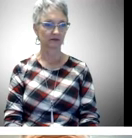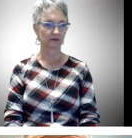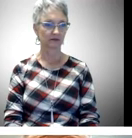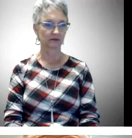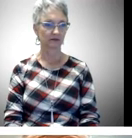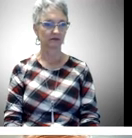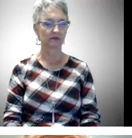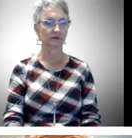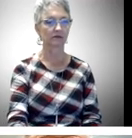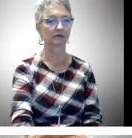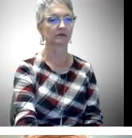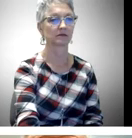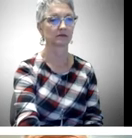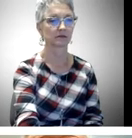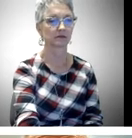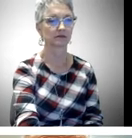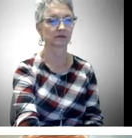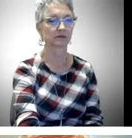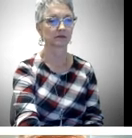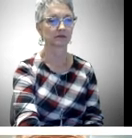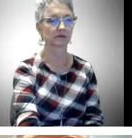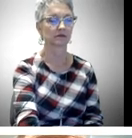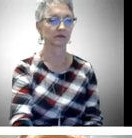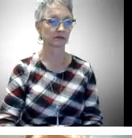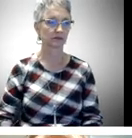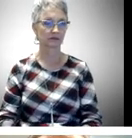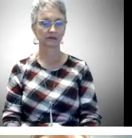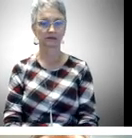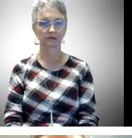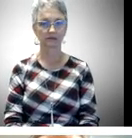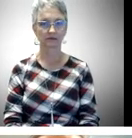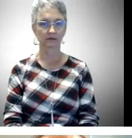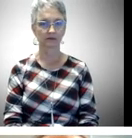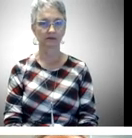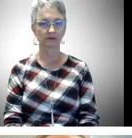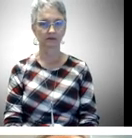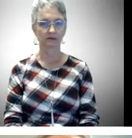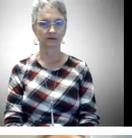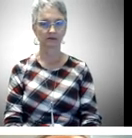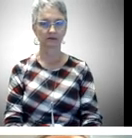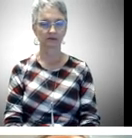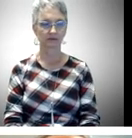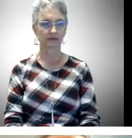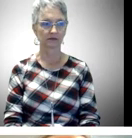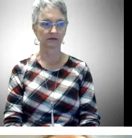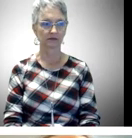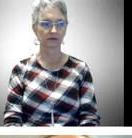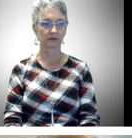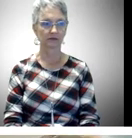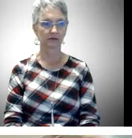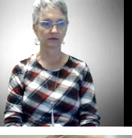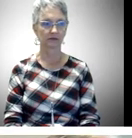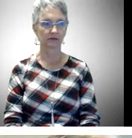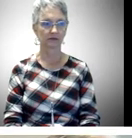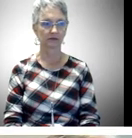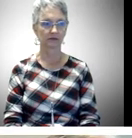not authorized to disclose this information to anyone unless the person with the disability agrees. And what I always tell